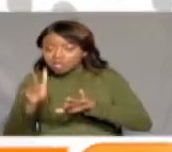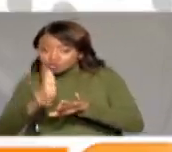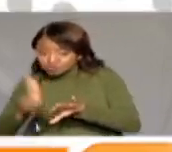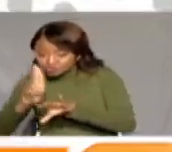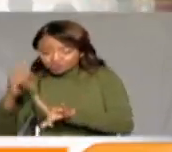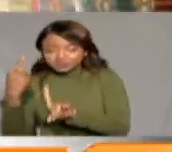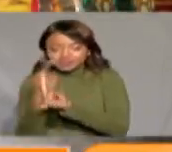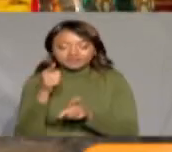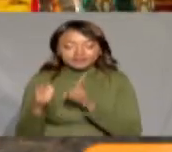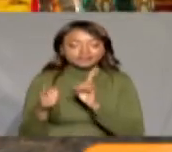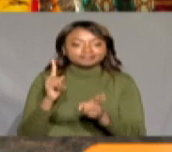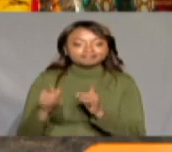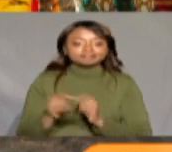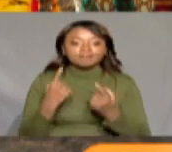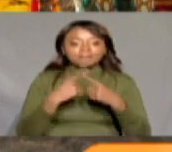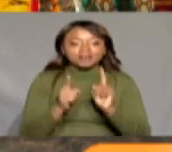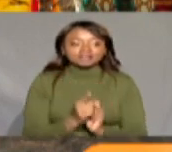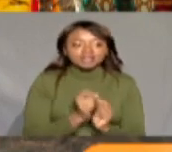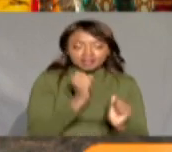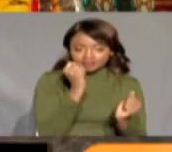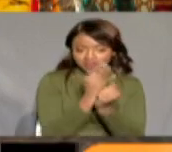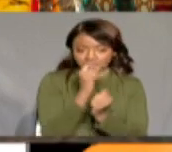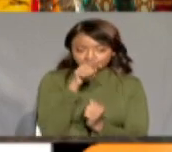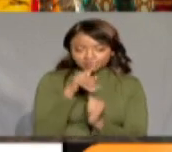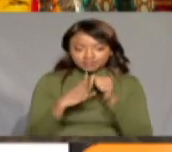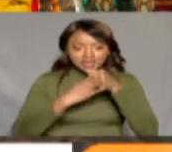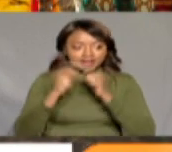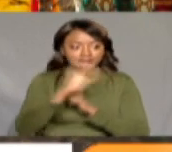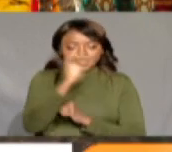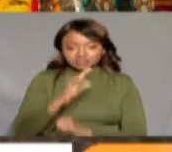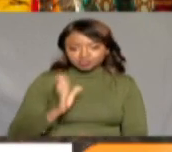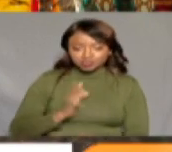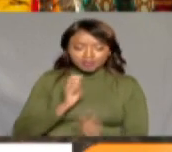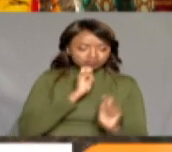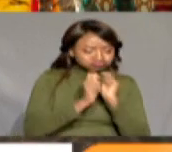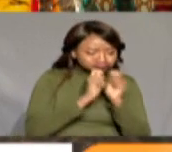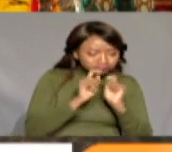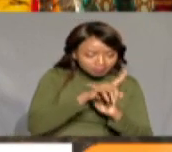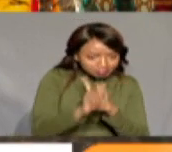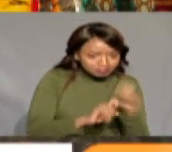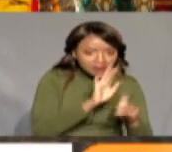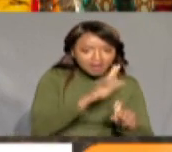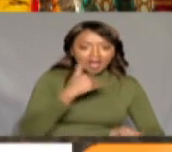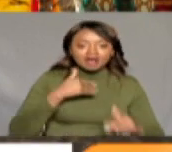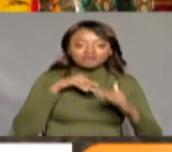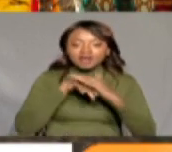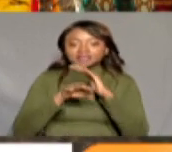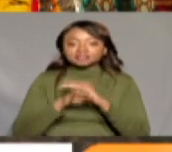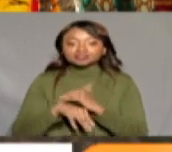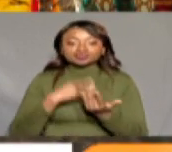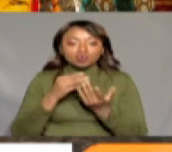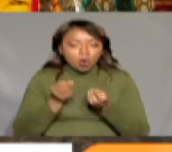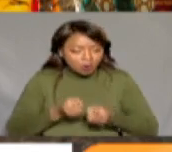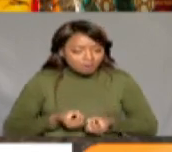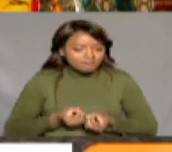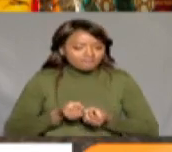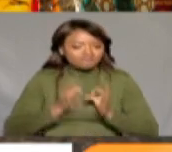another. 13.9% of the 500 women interviewed had access to formal agri-financing,